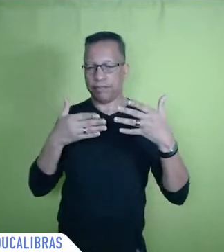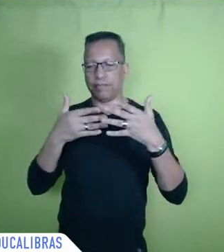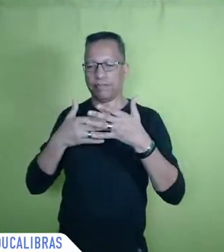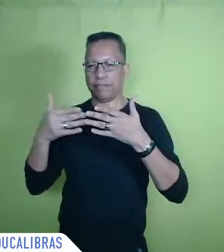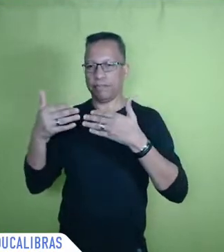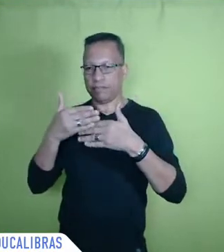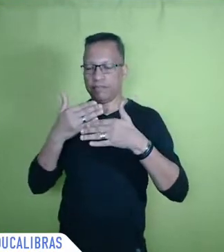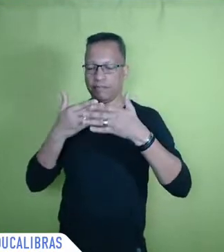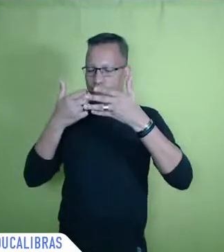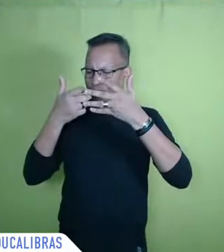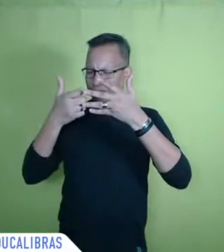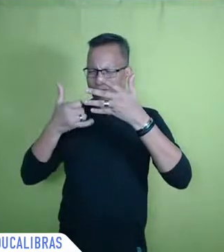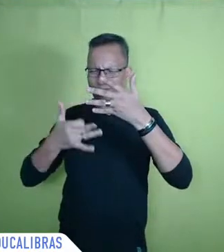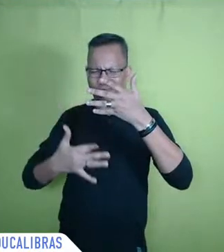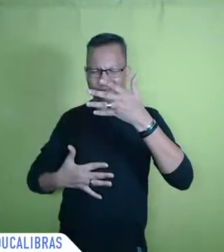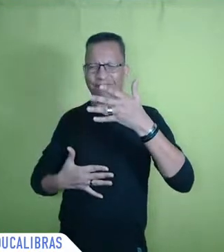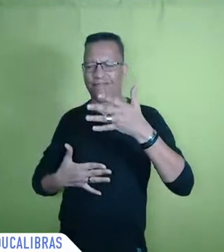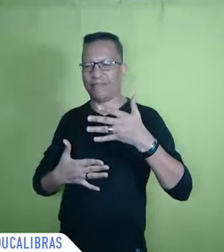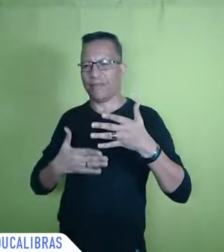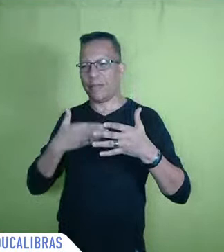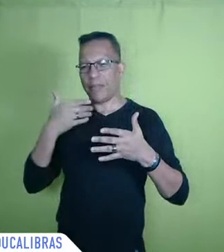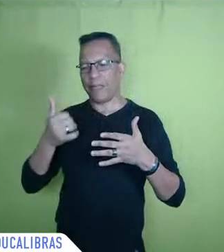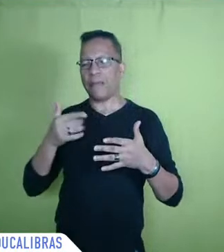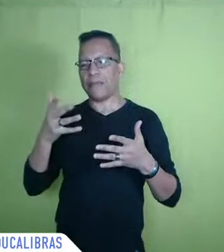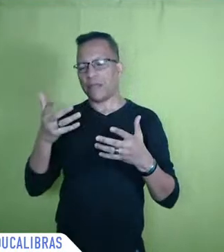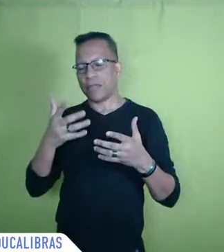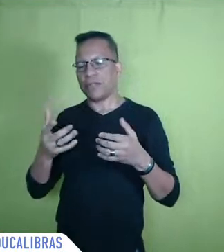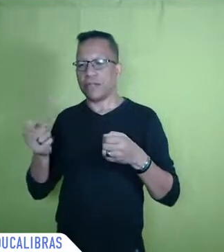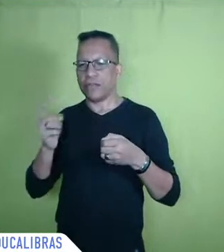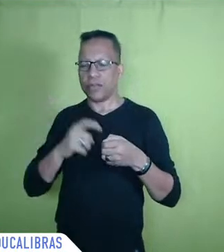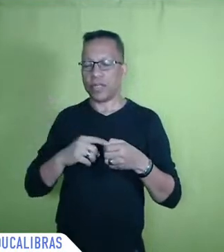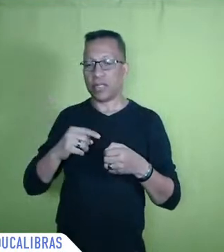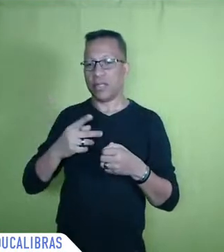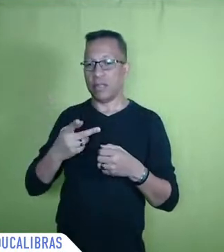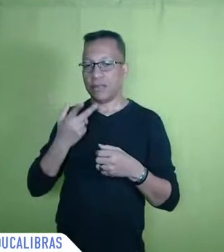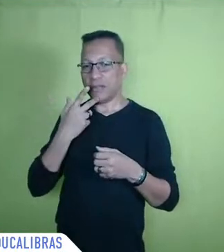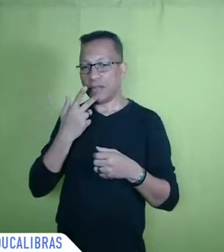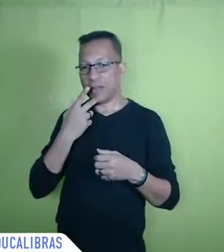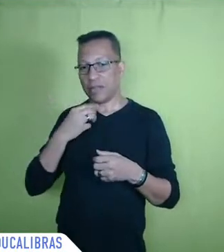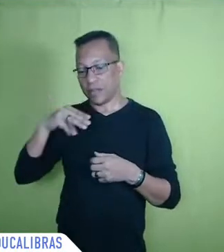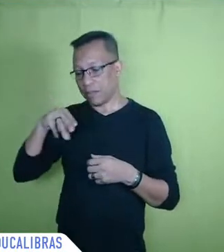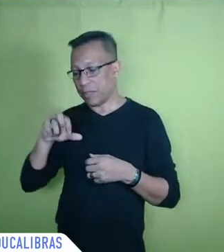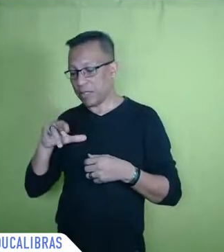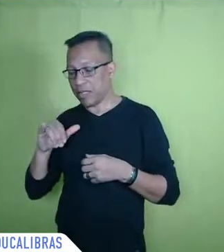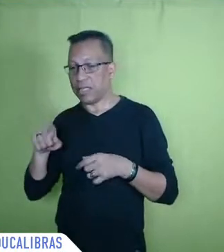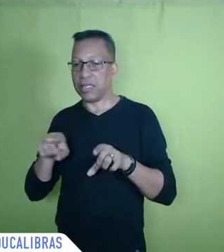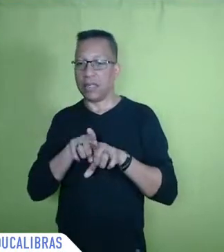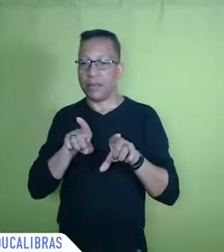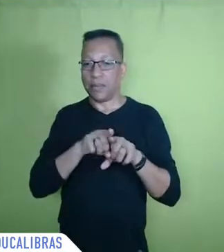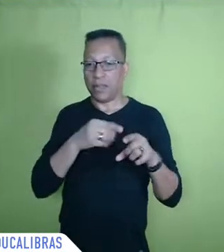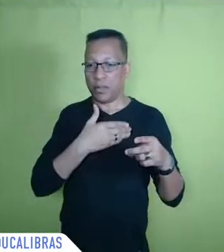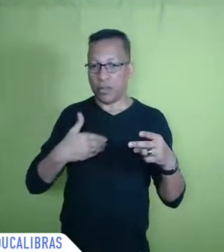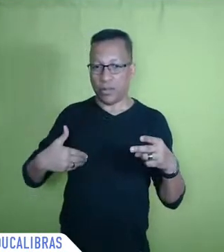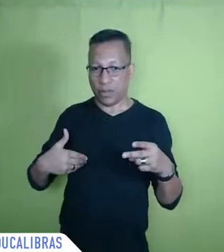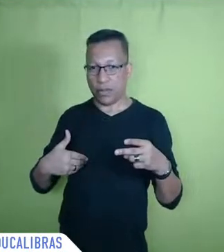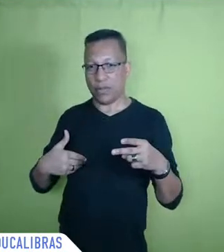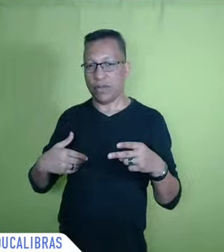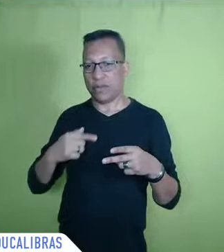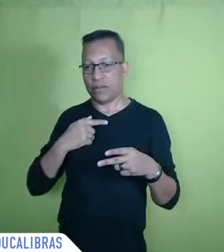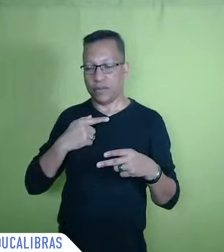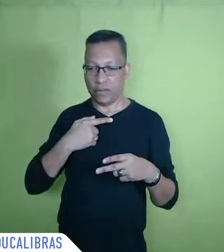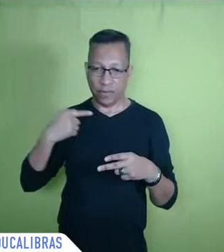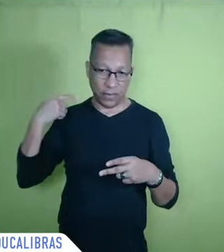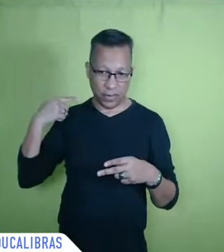by the governor, about issues about justice and morality and development, because I think it's really important that arguments